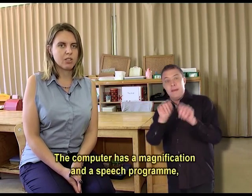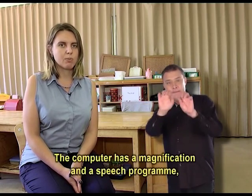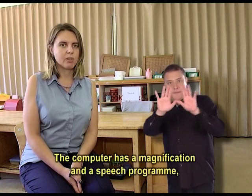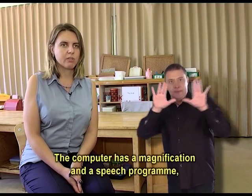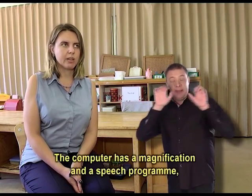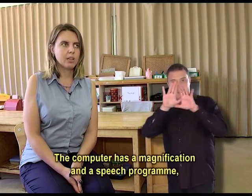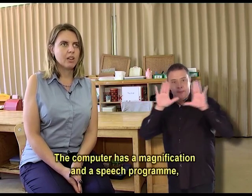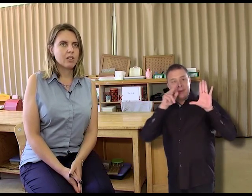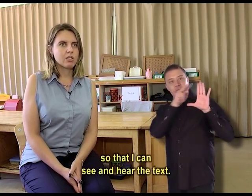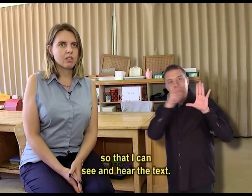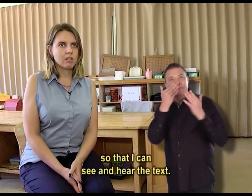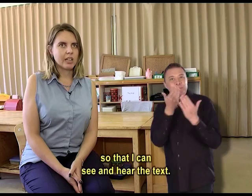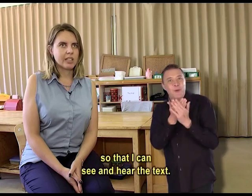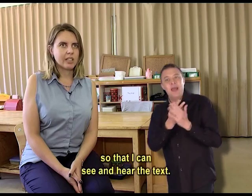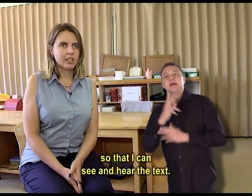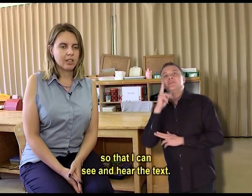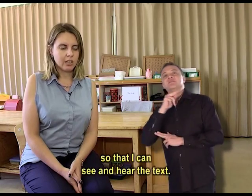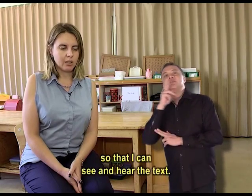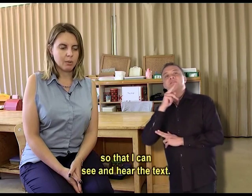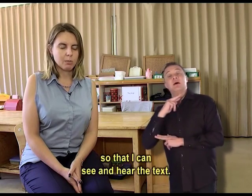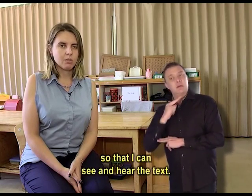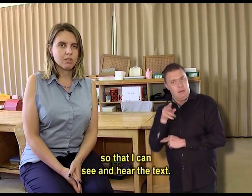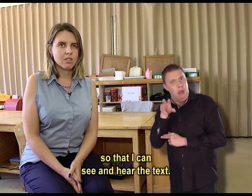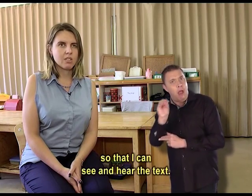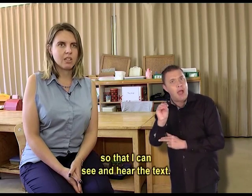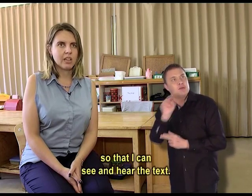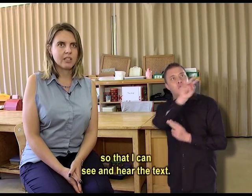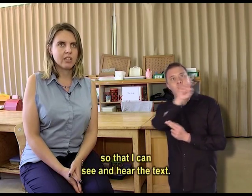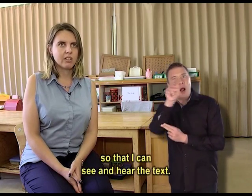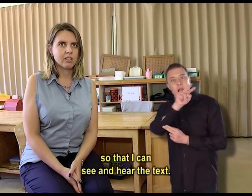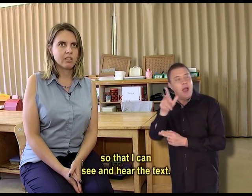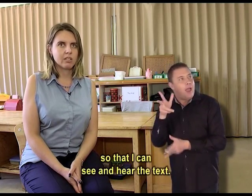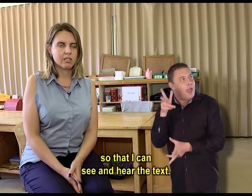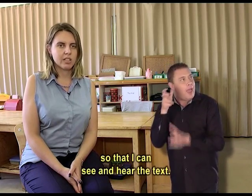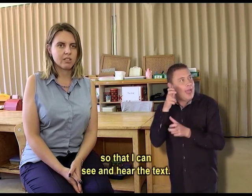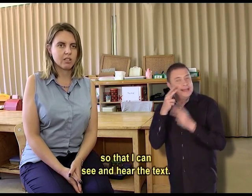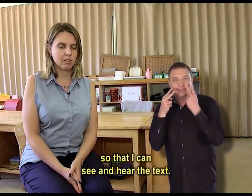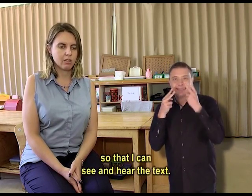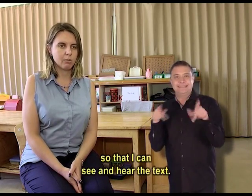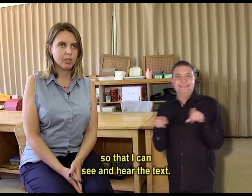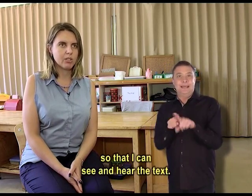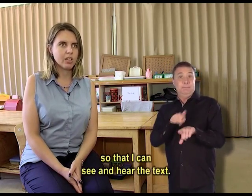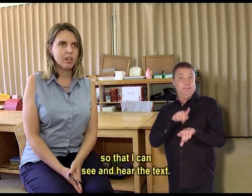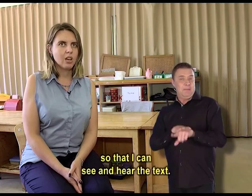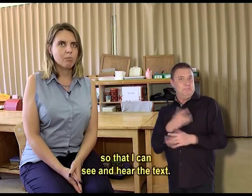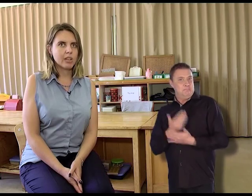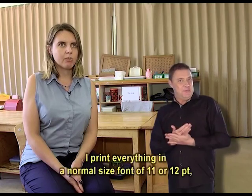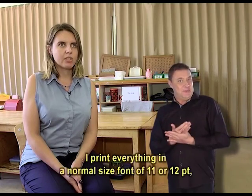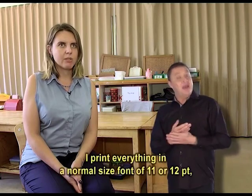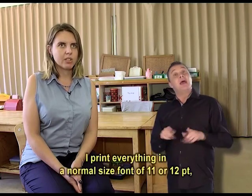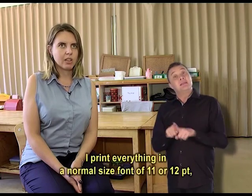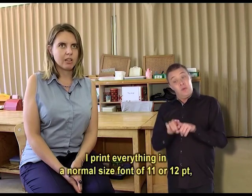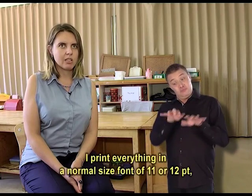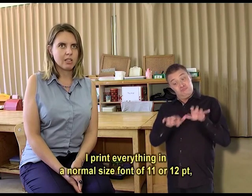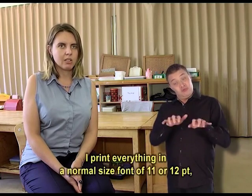a speech program, so I can see and hear the text on the computer, but I